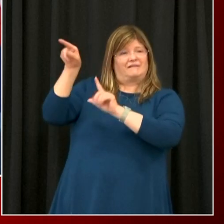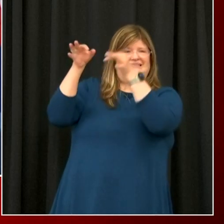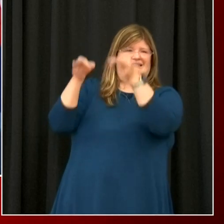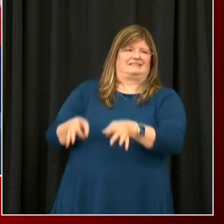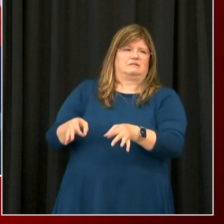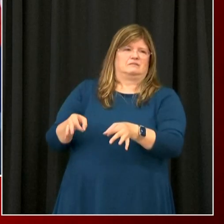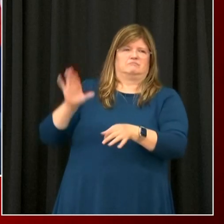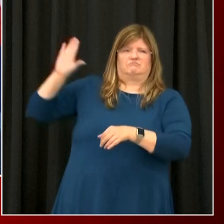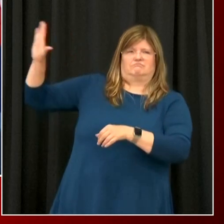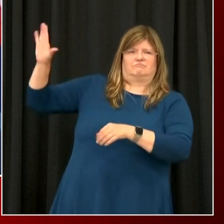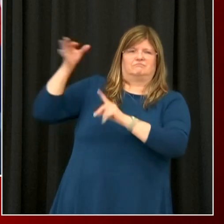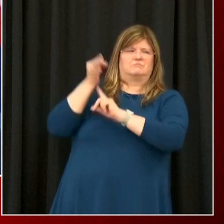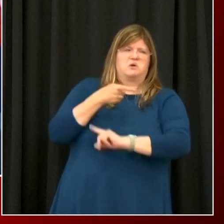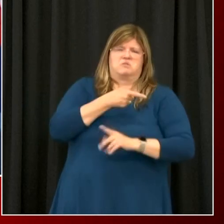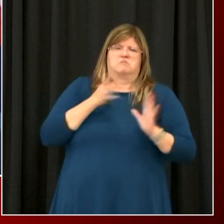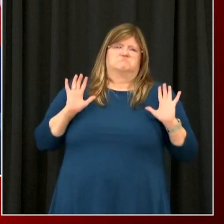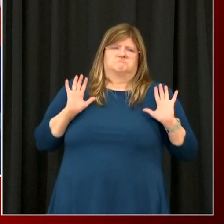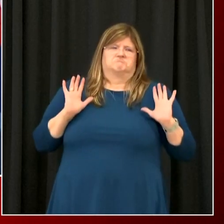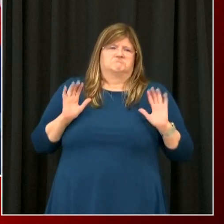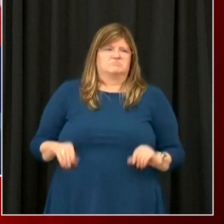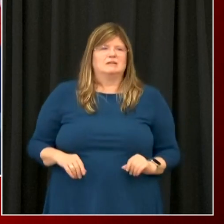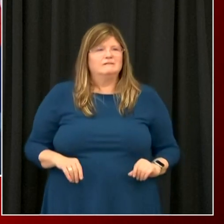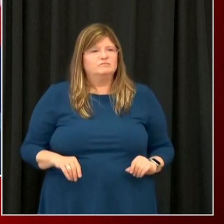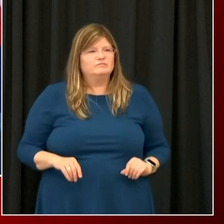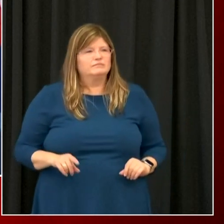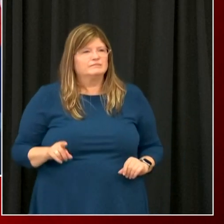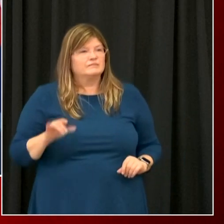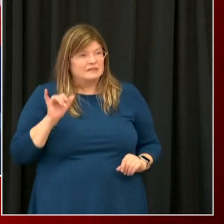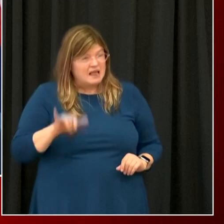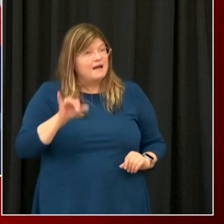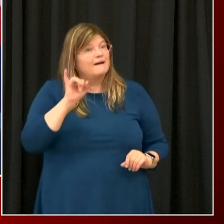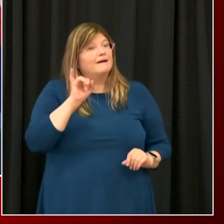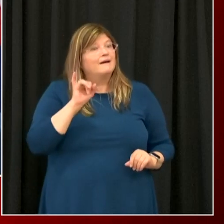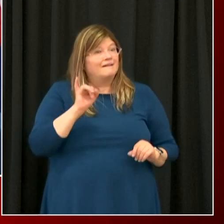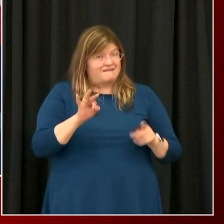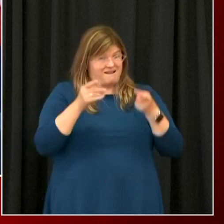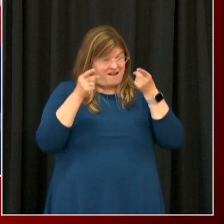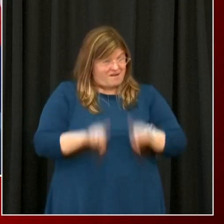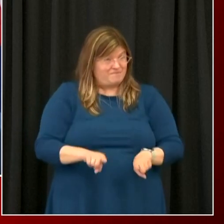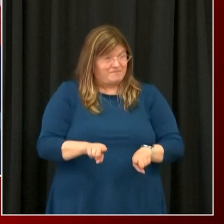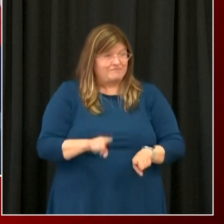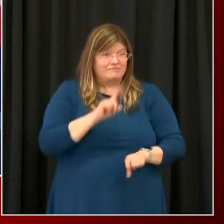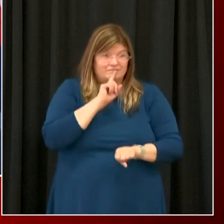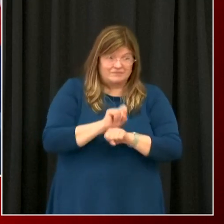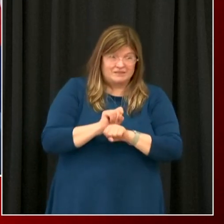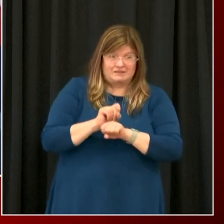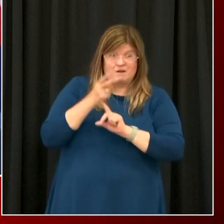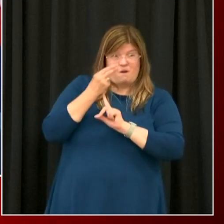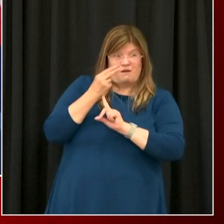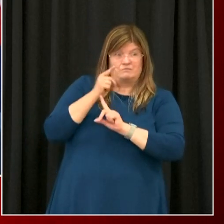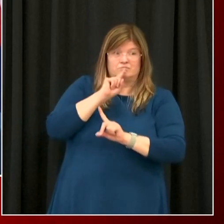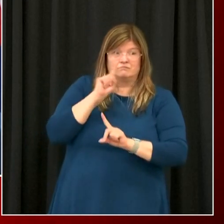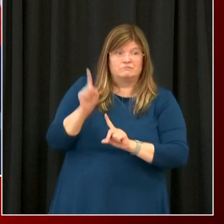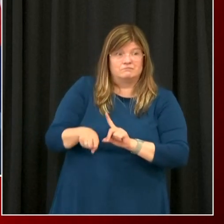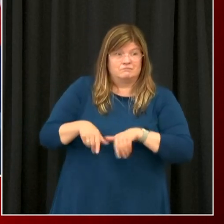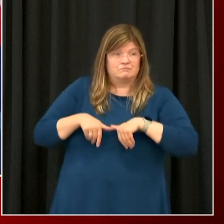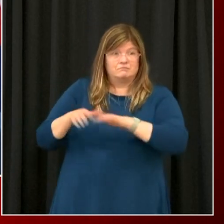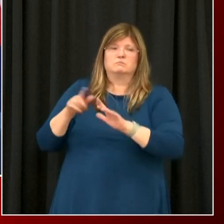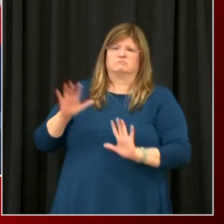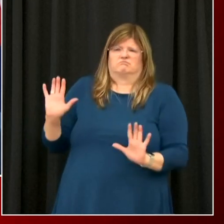and that is, if that was the direction from the hotel, it is certainly not